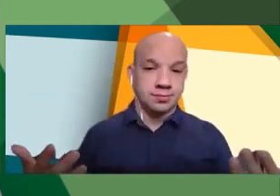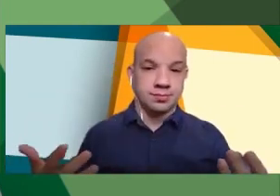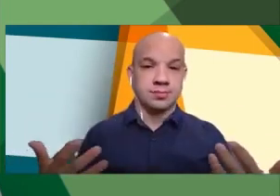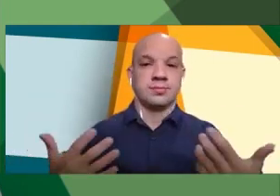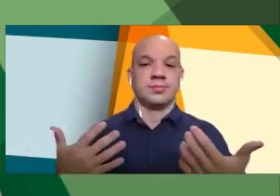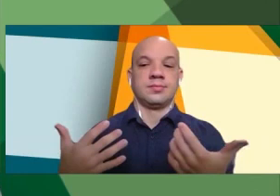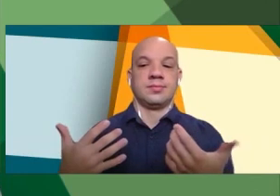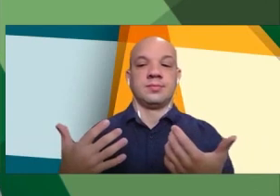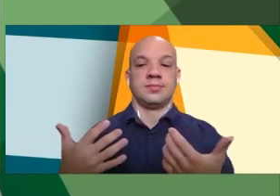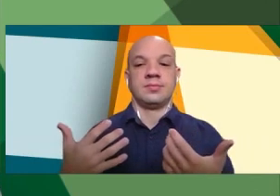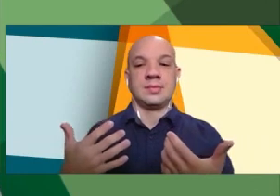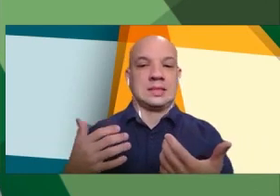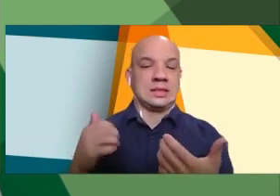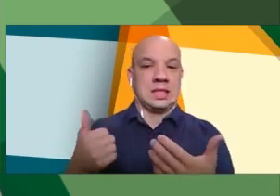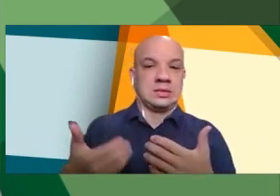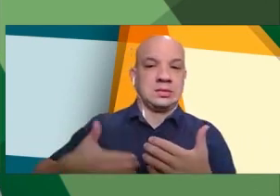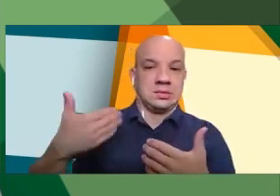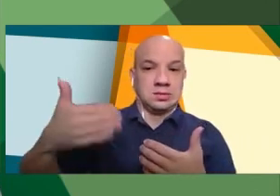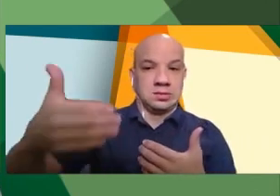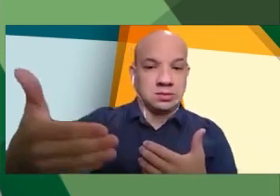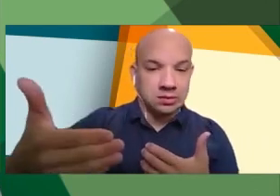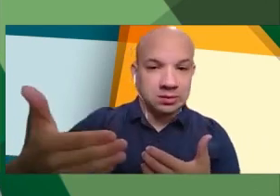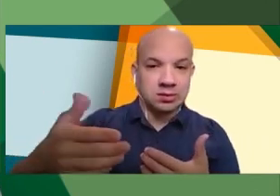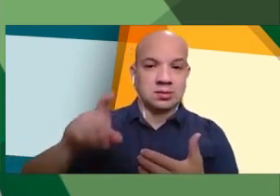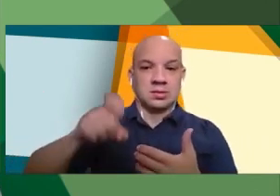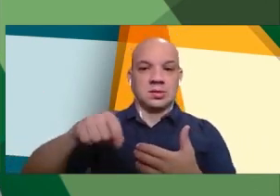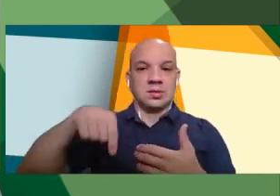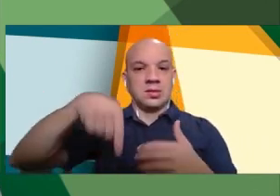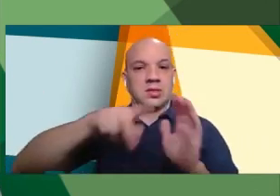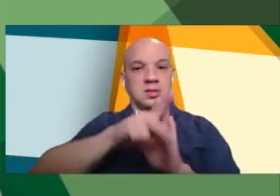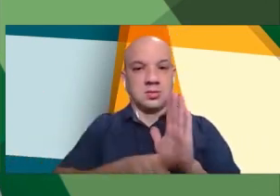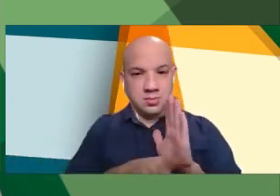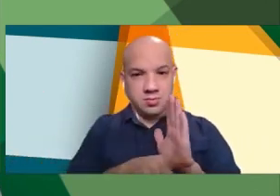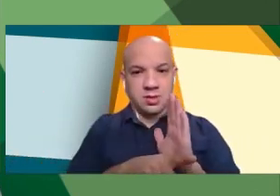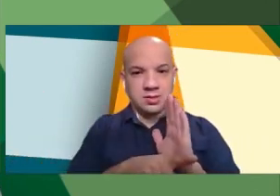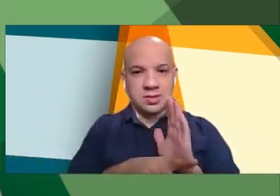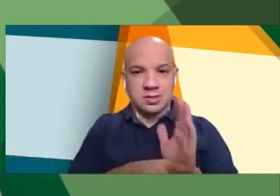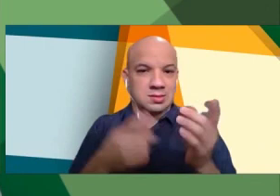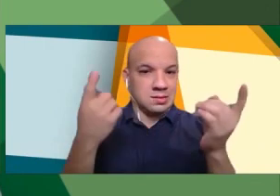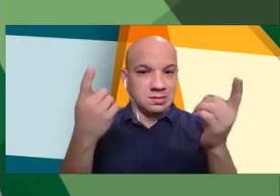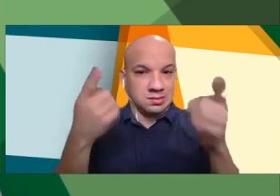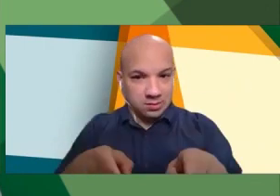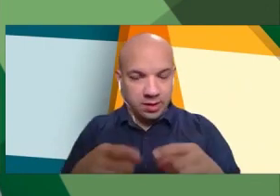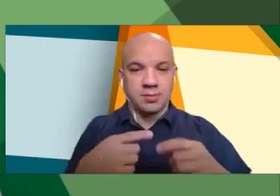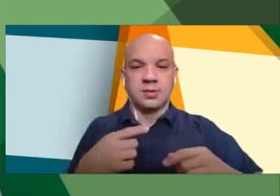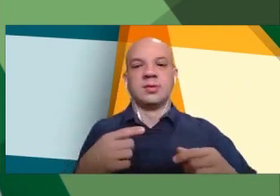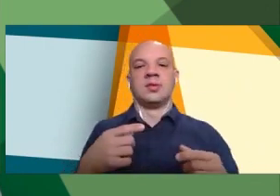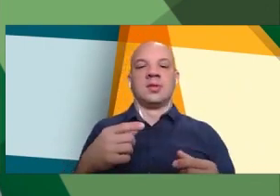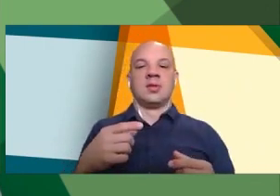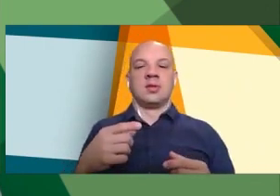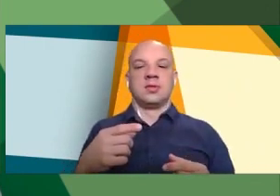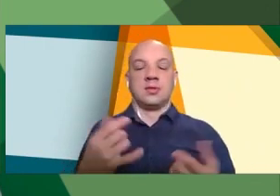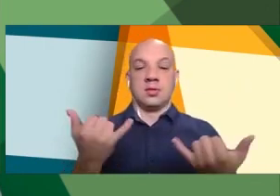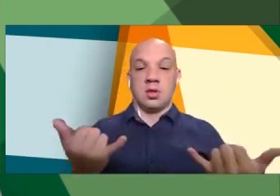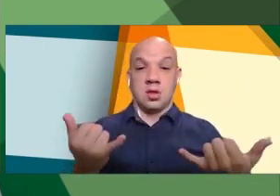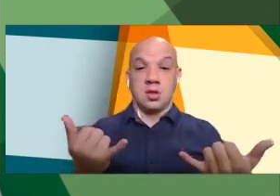accelerate the need to adopt these policies. So we are in the